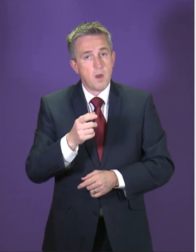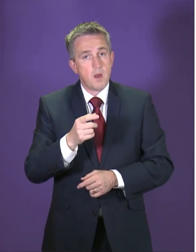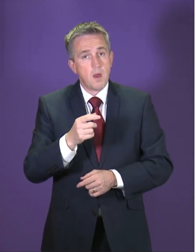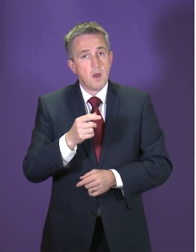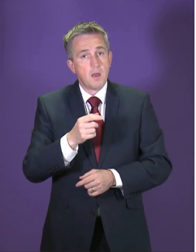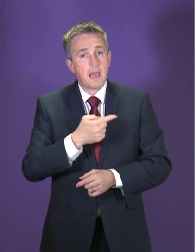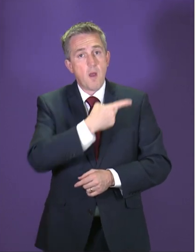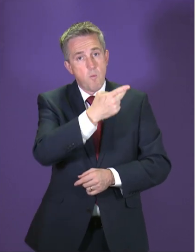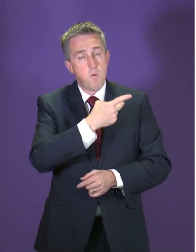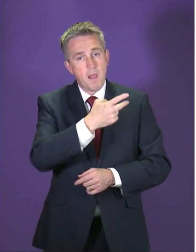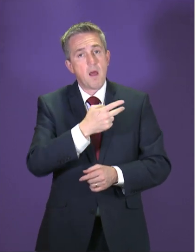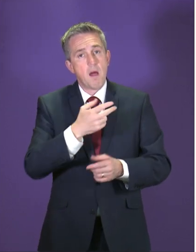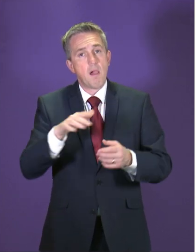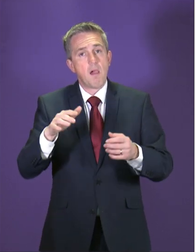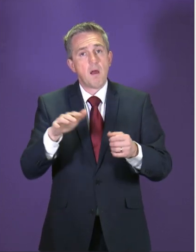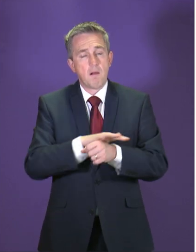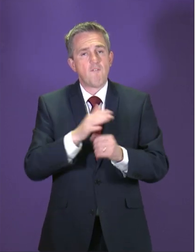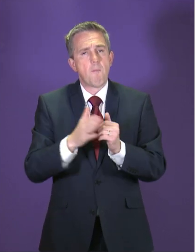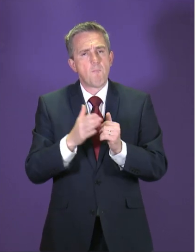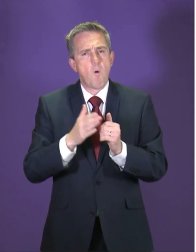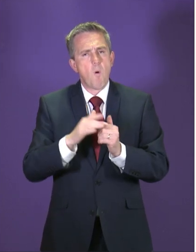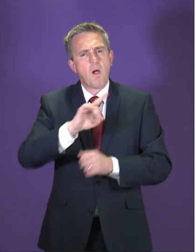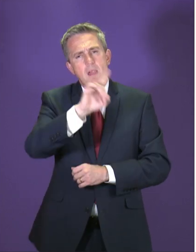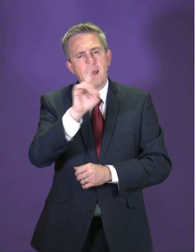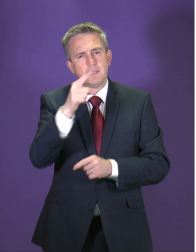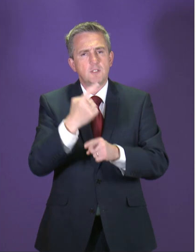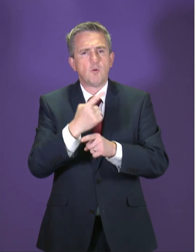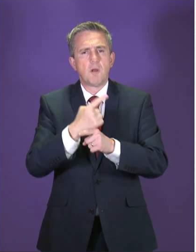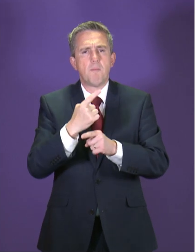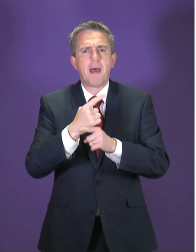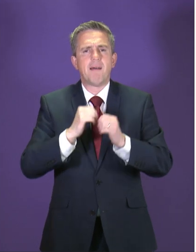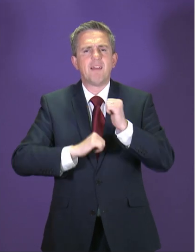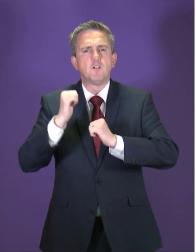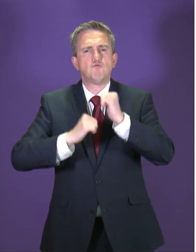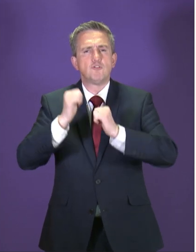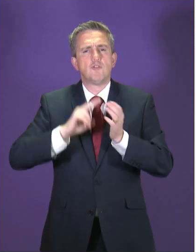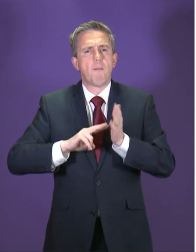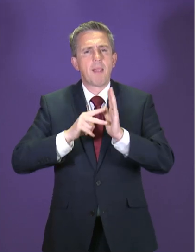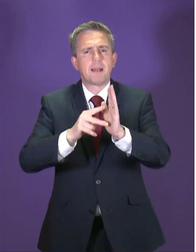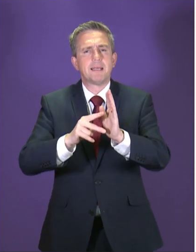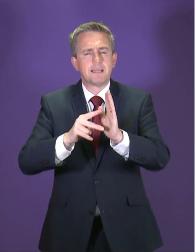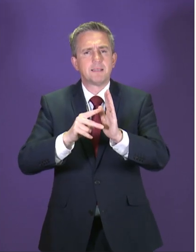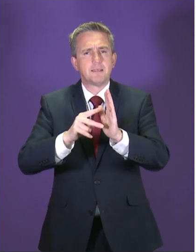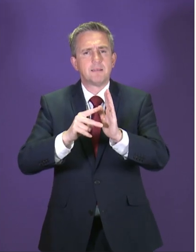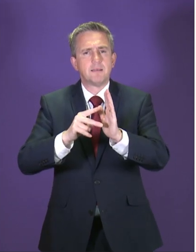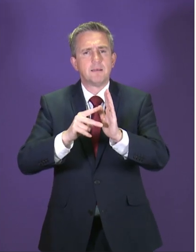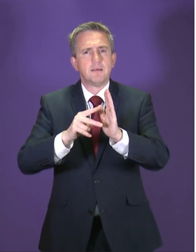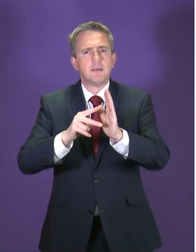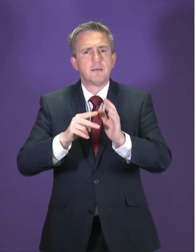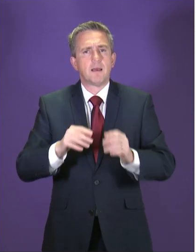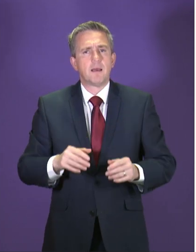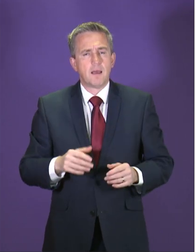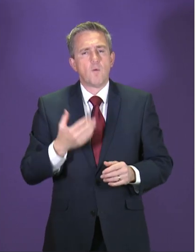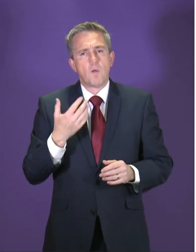later session on infrastructure planning, which follows this plenary, pushed further by members